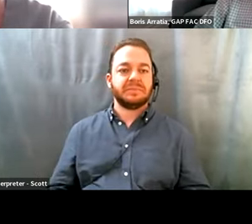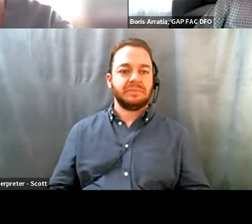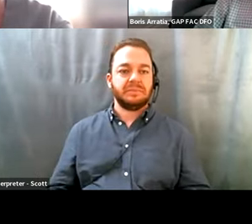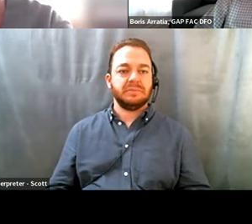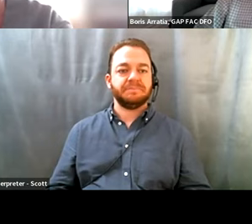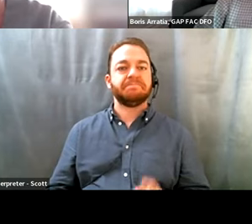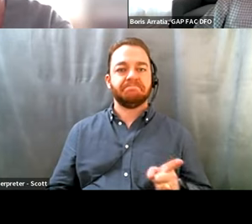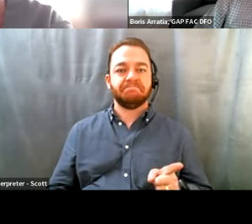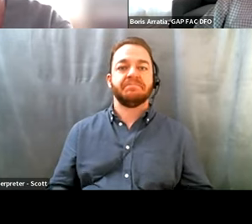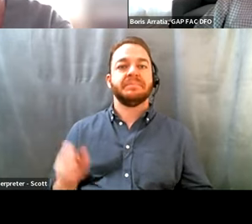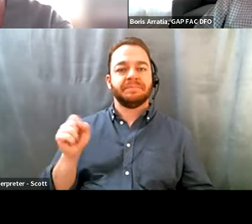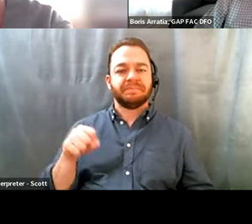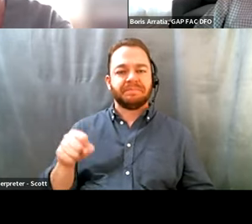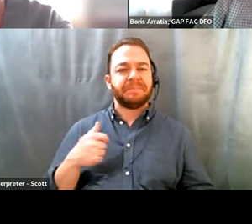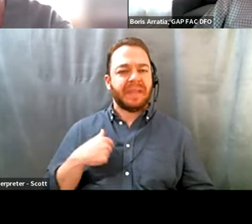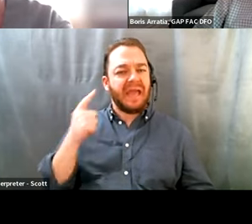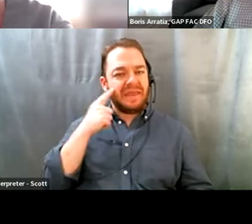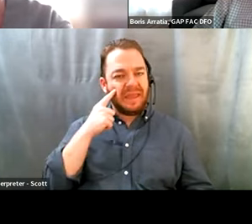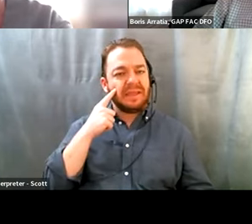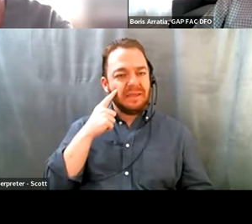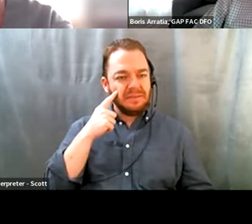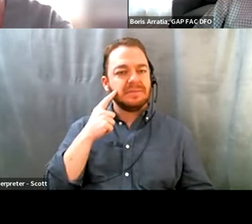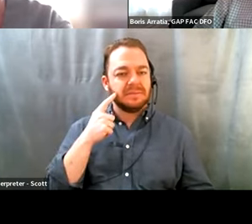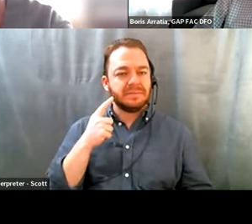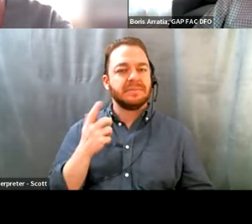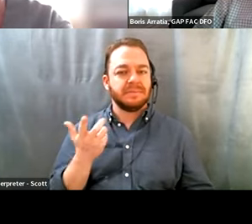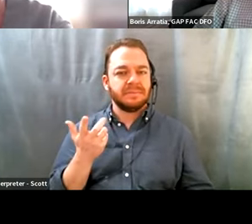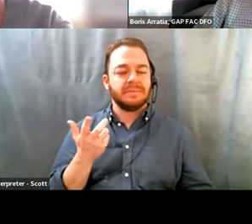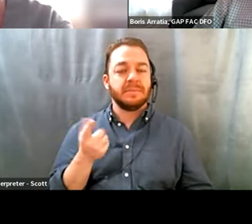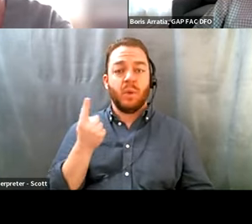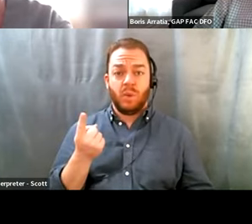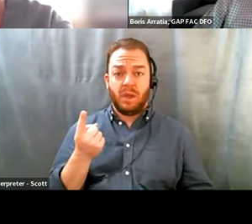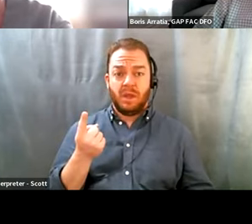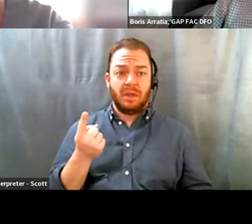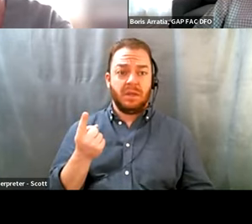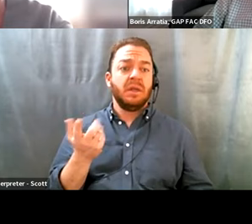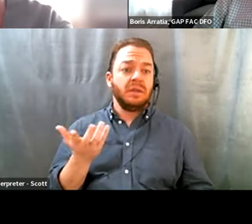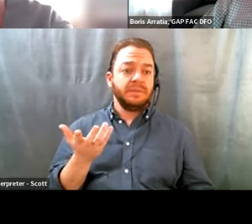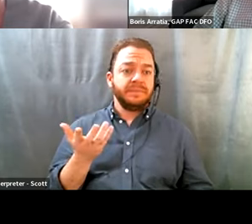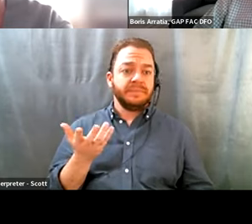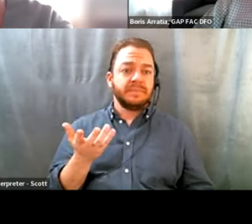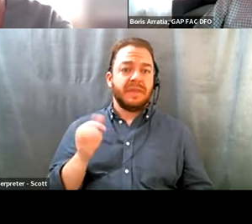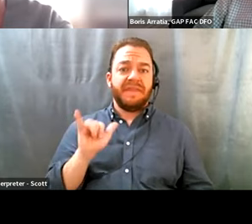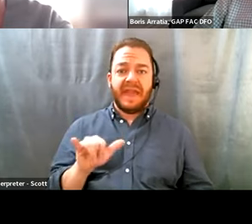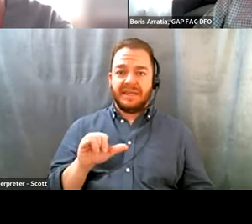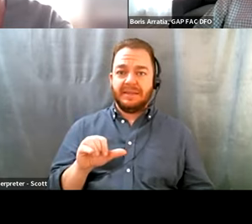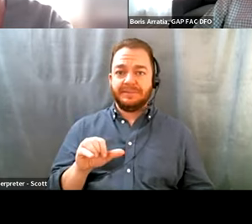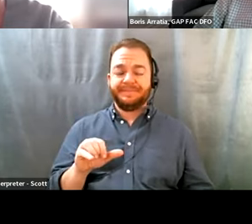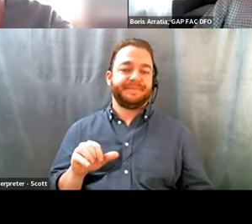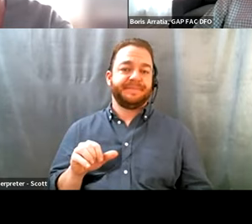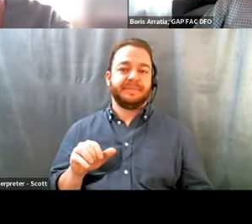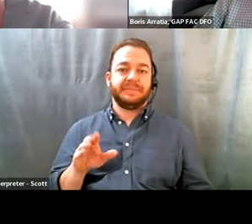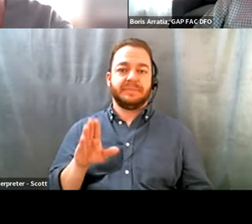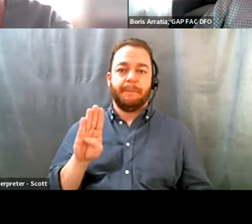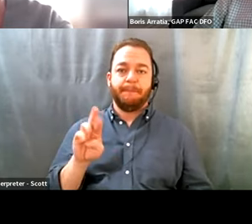Yeah, I think if my thoughts there are, one would be simply, again, that campaign of brand awareness,